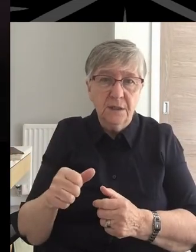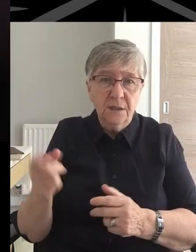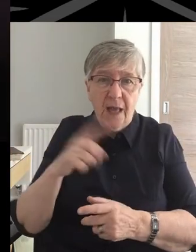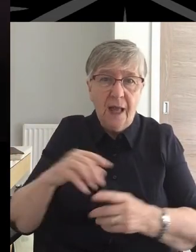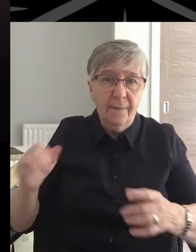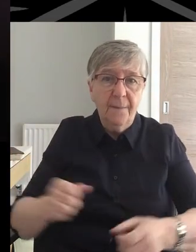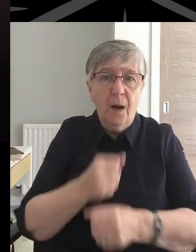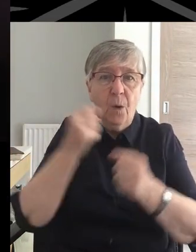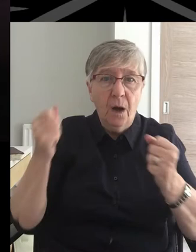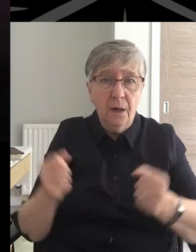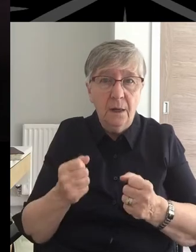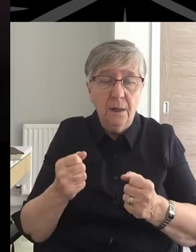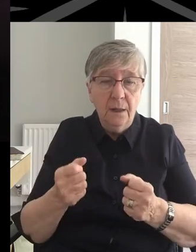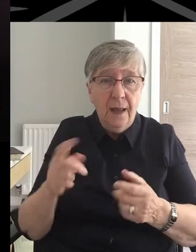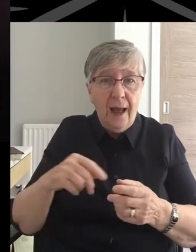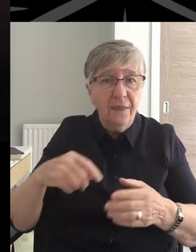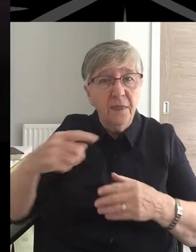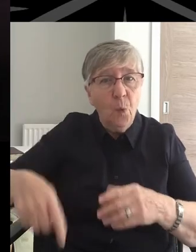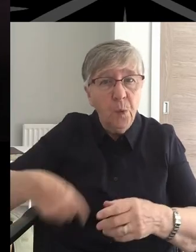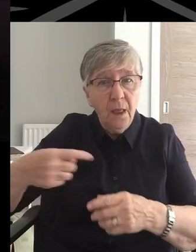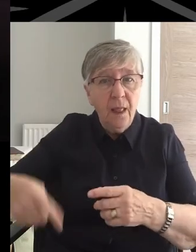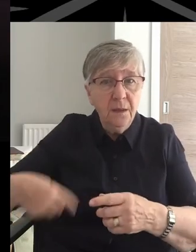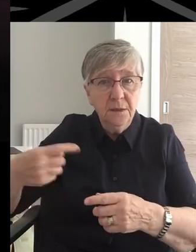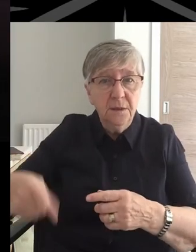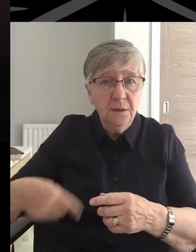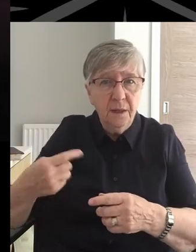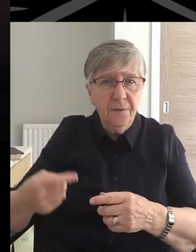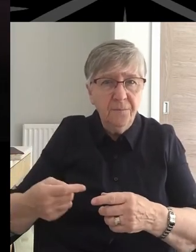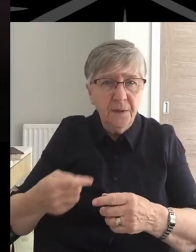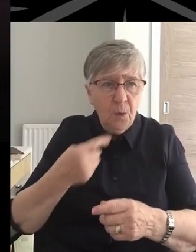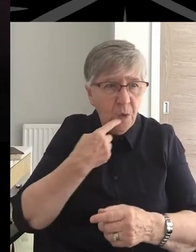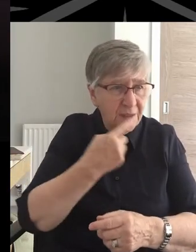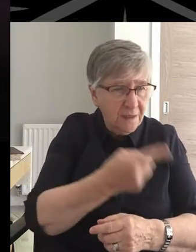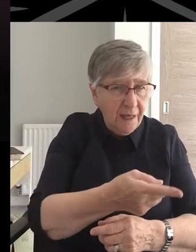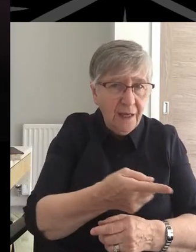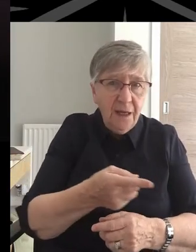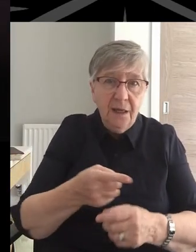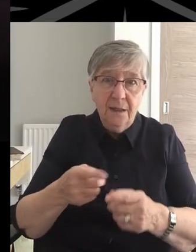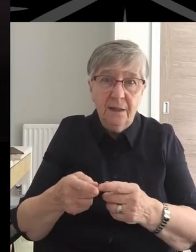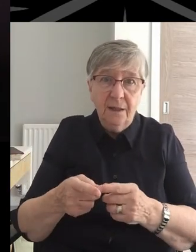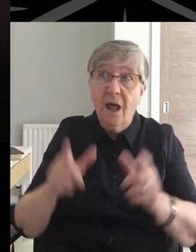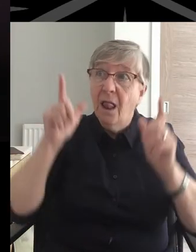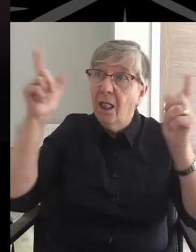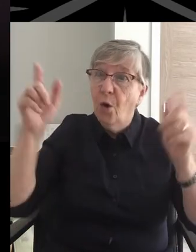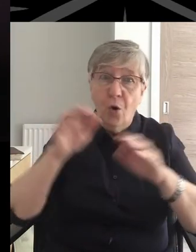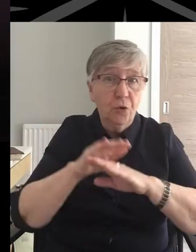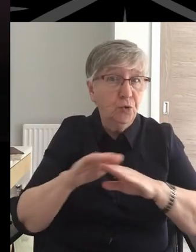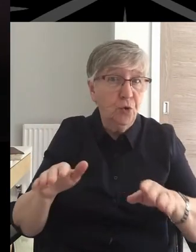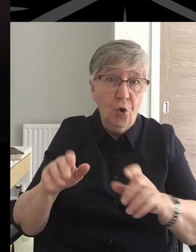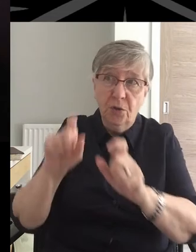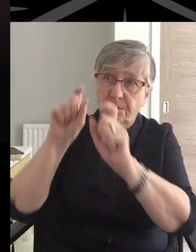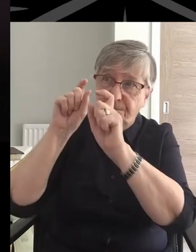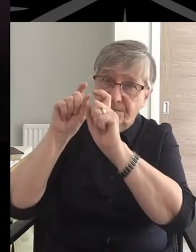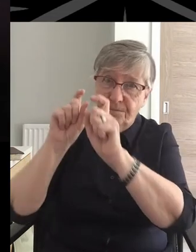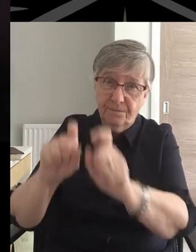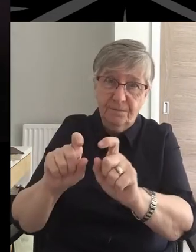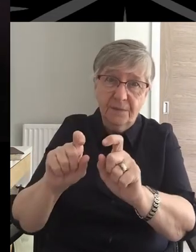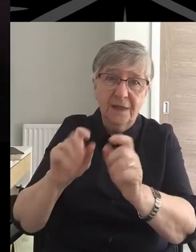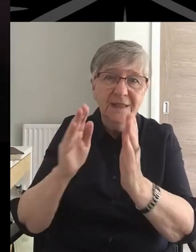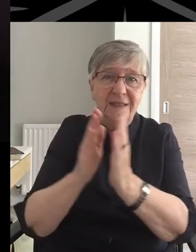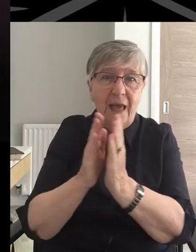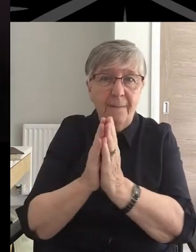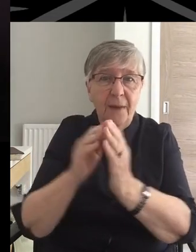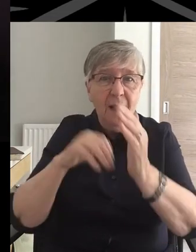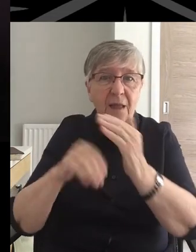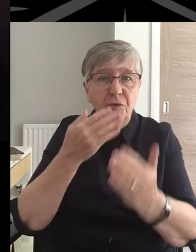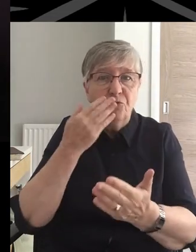And significantly, the wheels were saying to Ezekiel, the Lord is not confined to the temple in